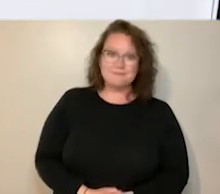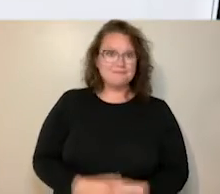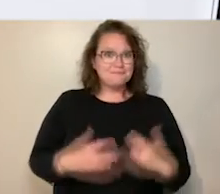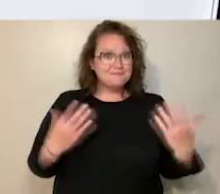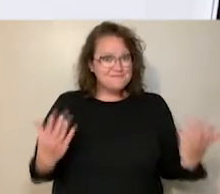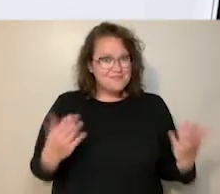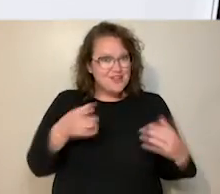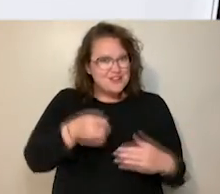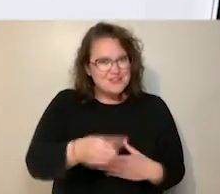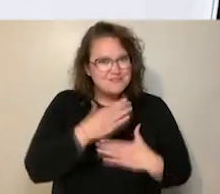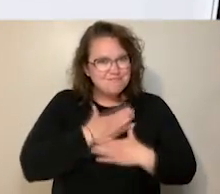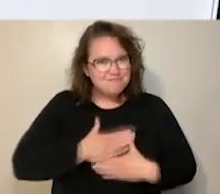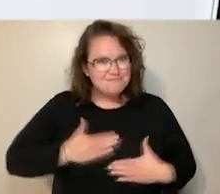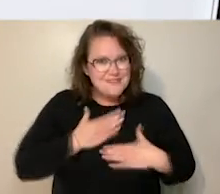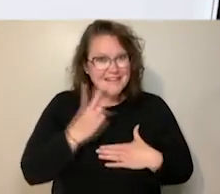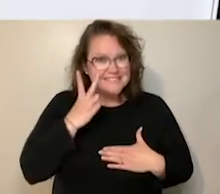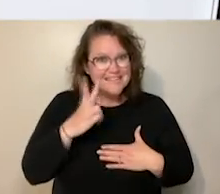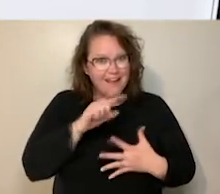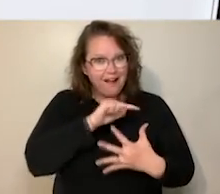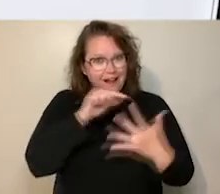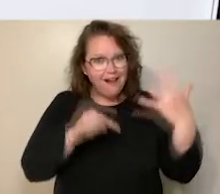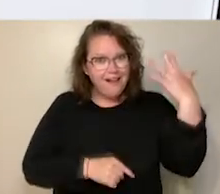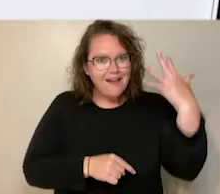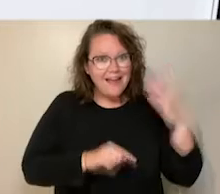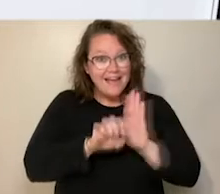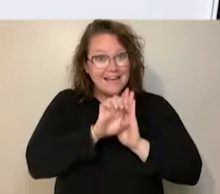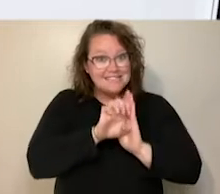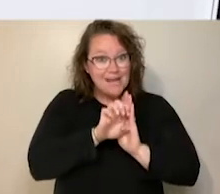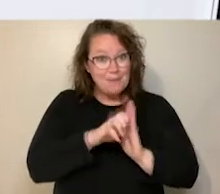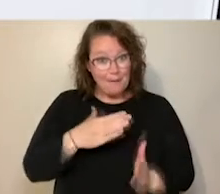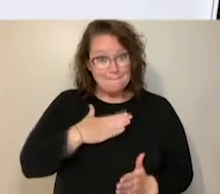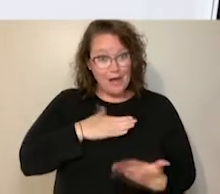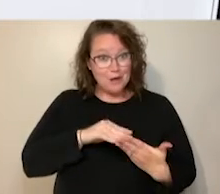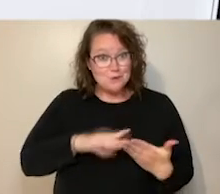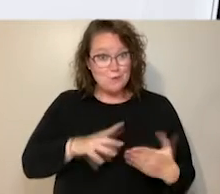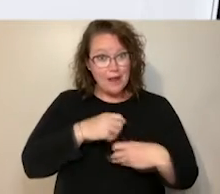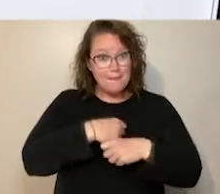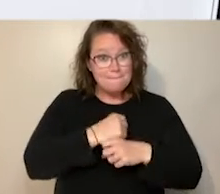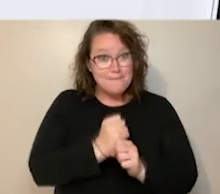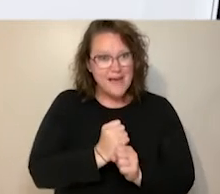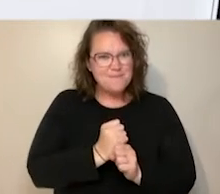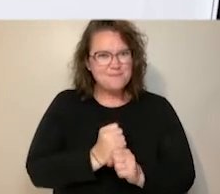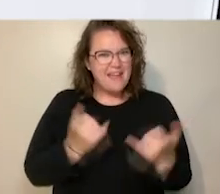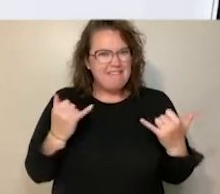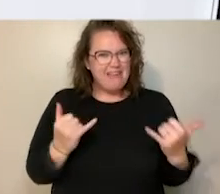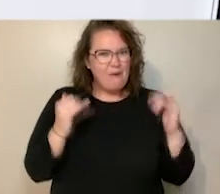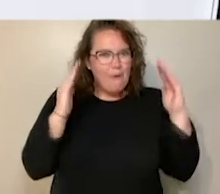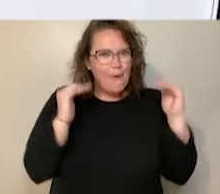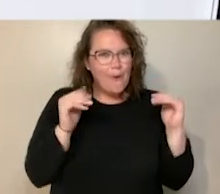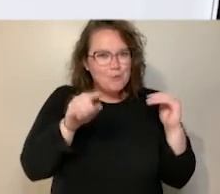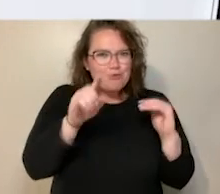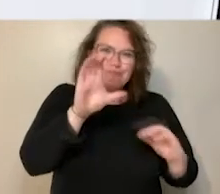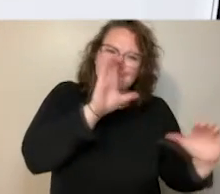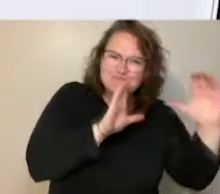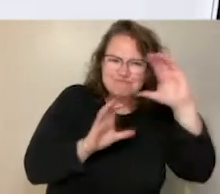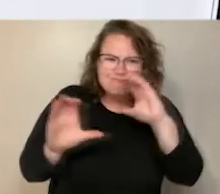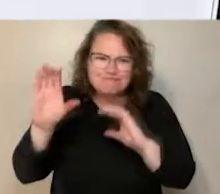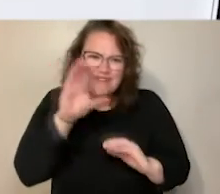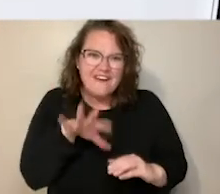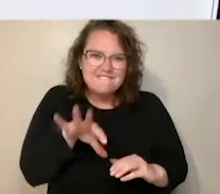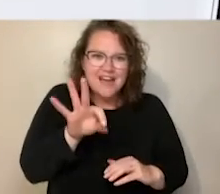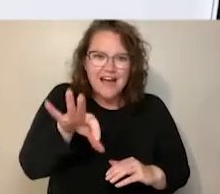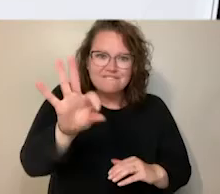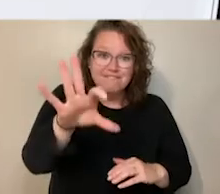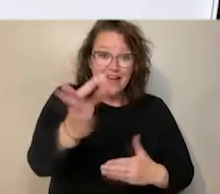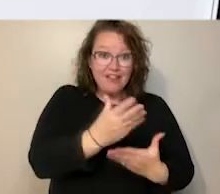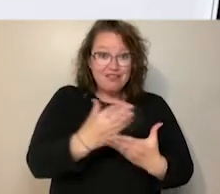You enjoyed seeing all the spiders that my students created, and I hope you'll look around your house or your yard and see if you can come up with a